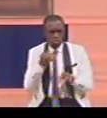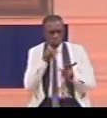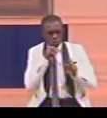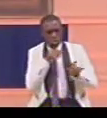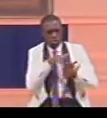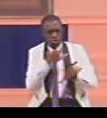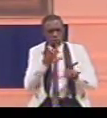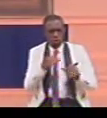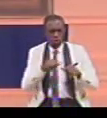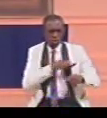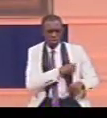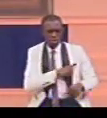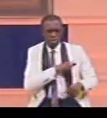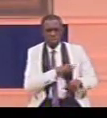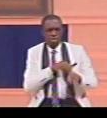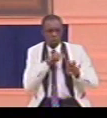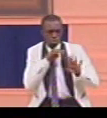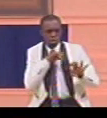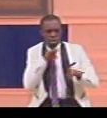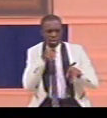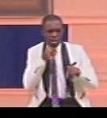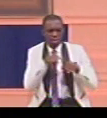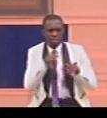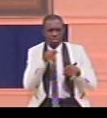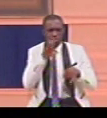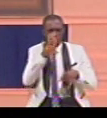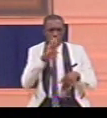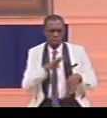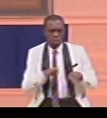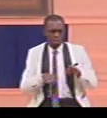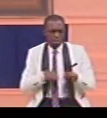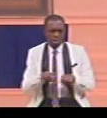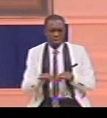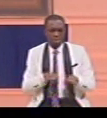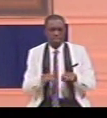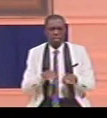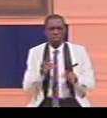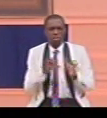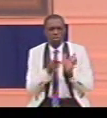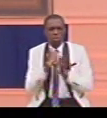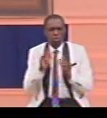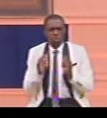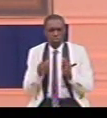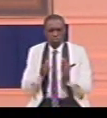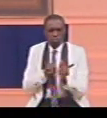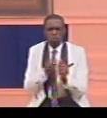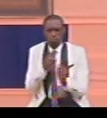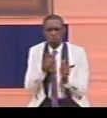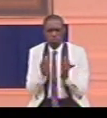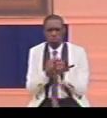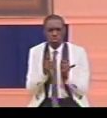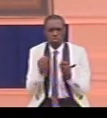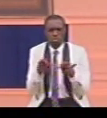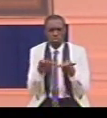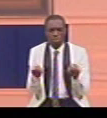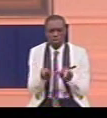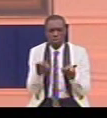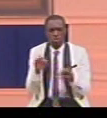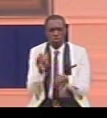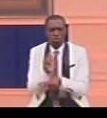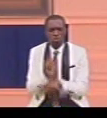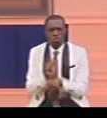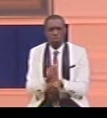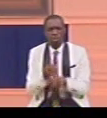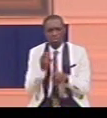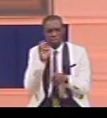he looks at your behavior he follows you to your home he follows you to the place of work he knows you and he sees you everywhere and